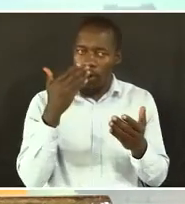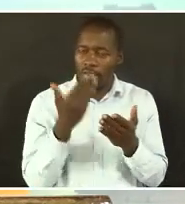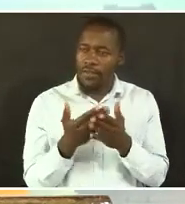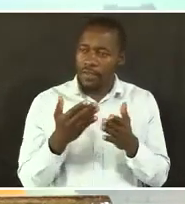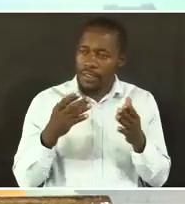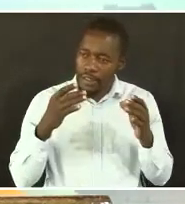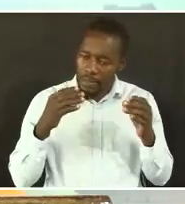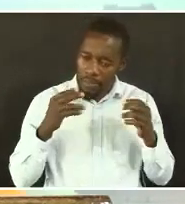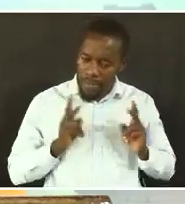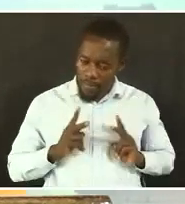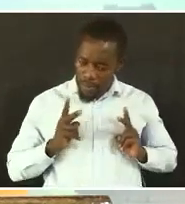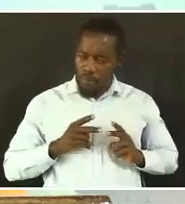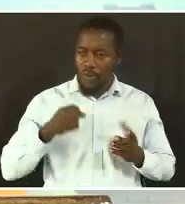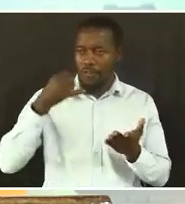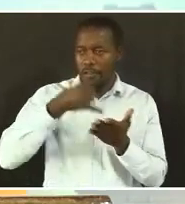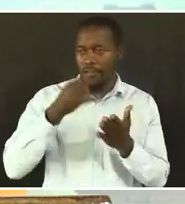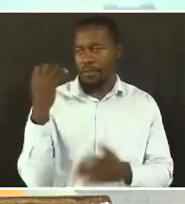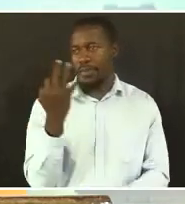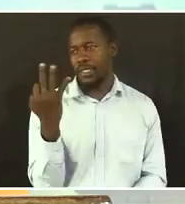people.